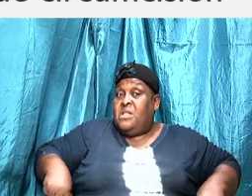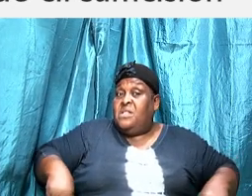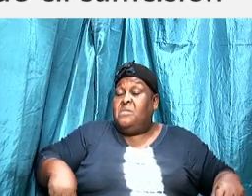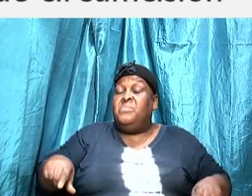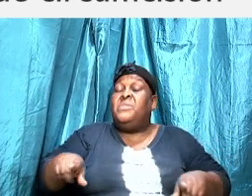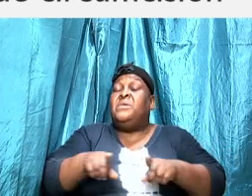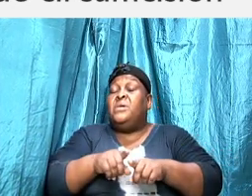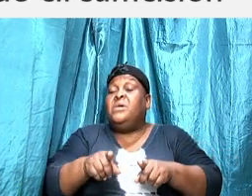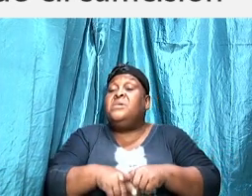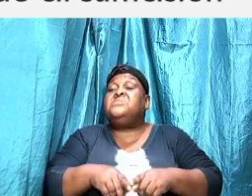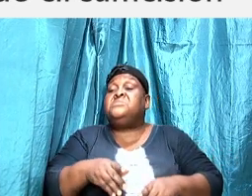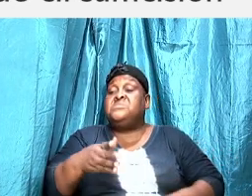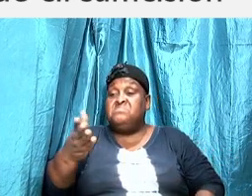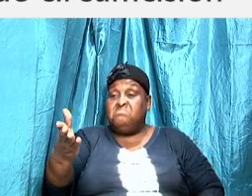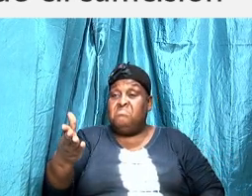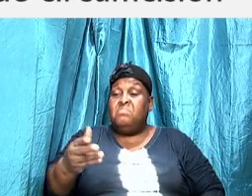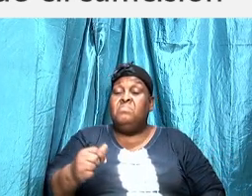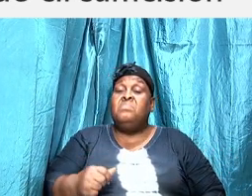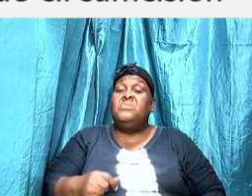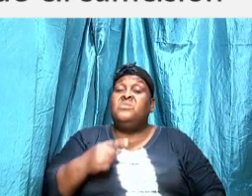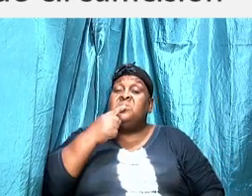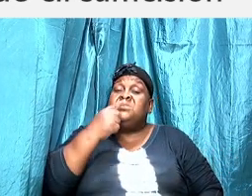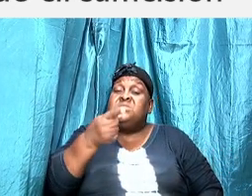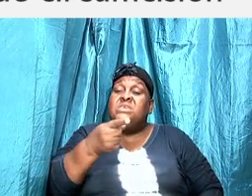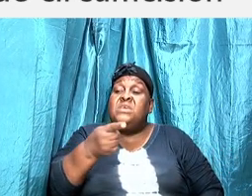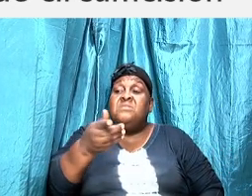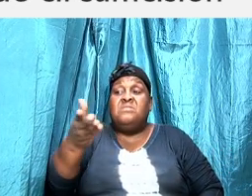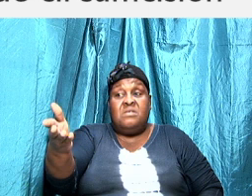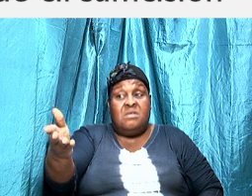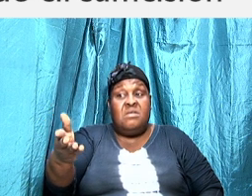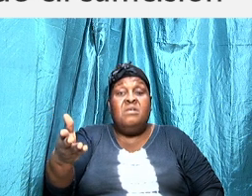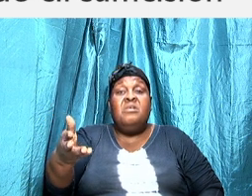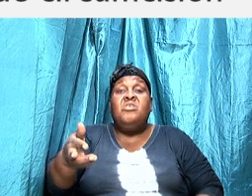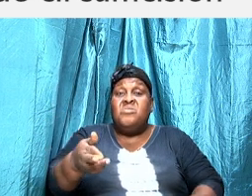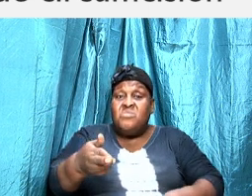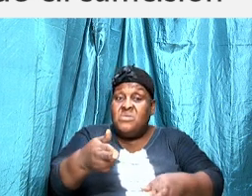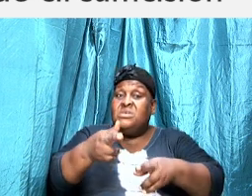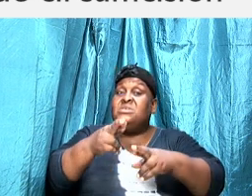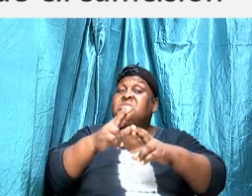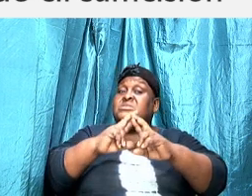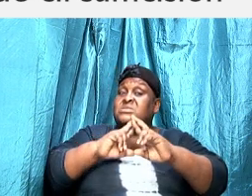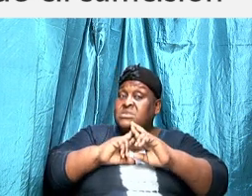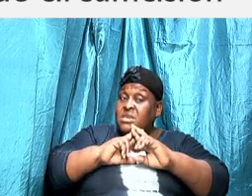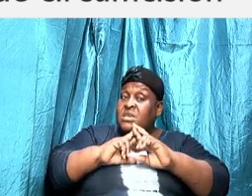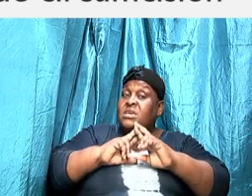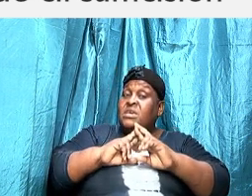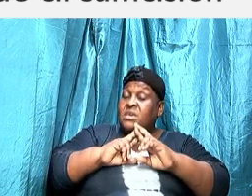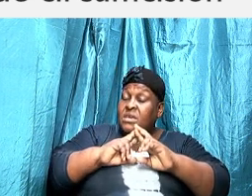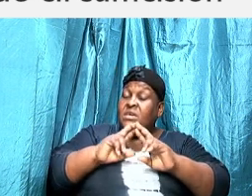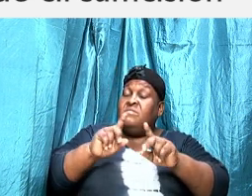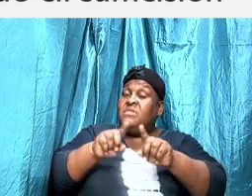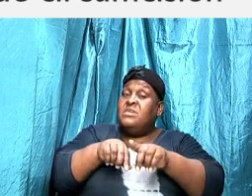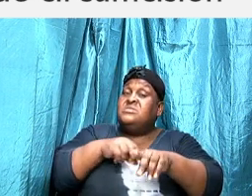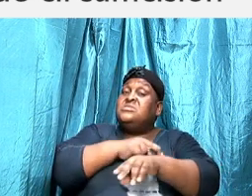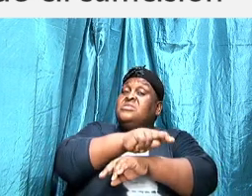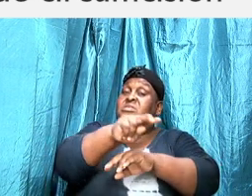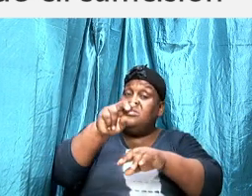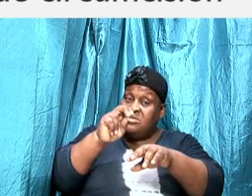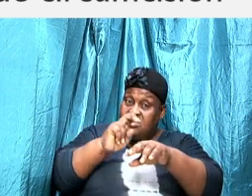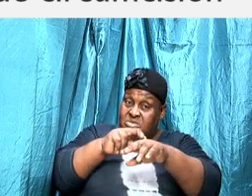that, you know, they have received, you know, God as the nation that God was dealing